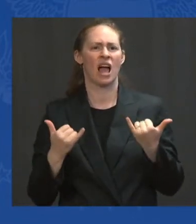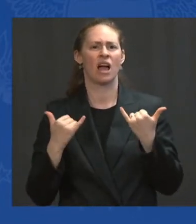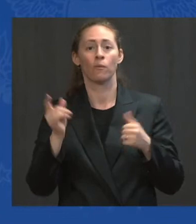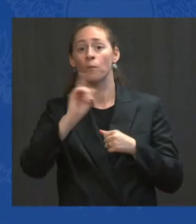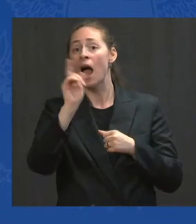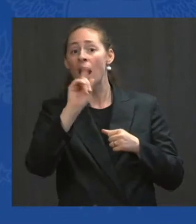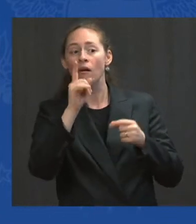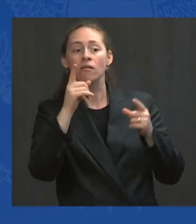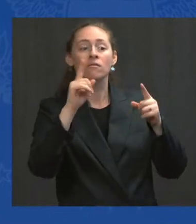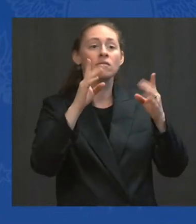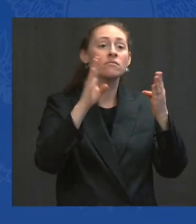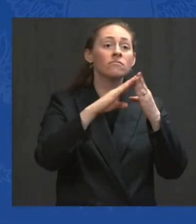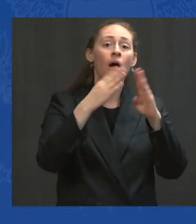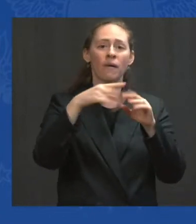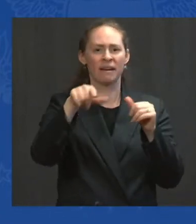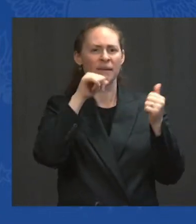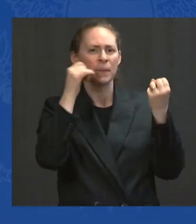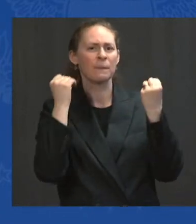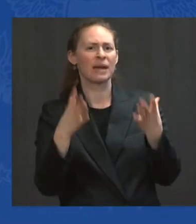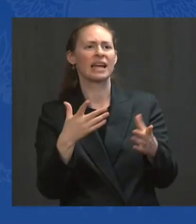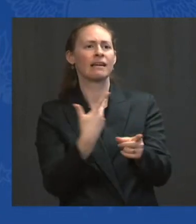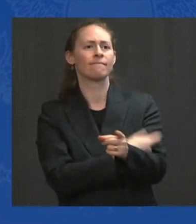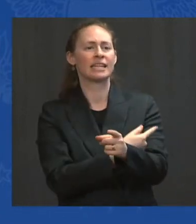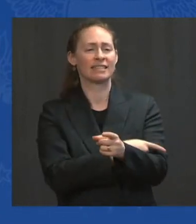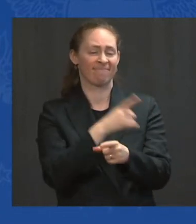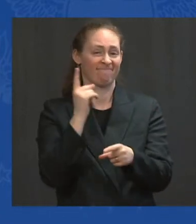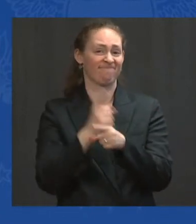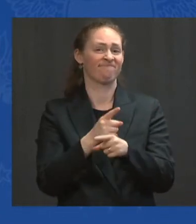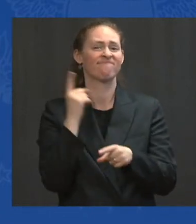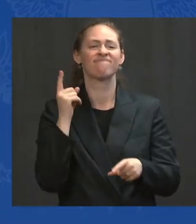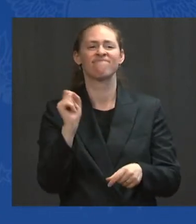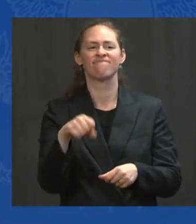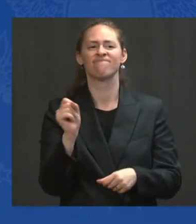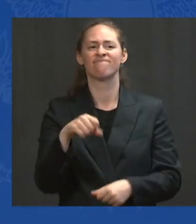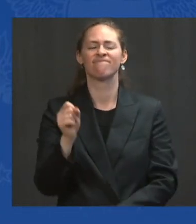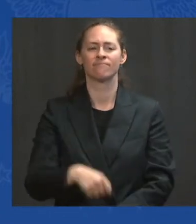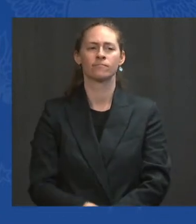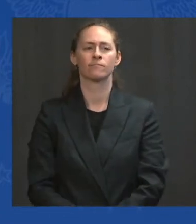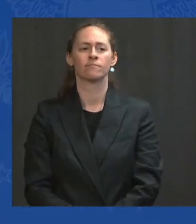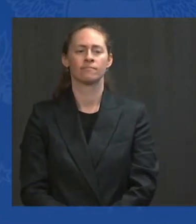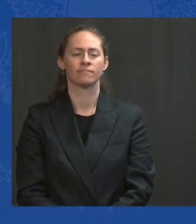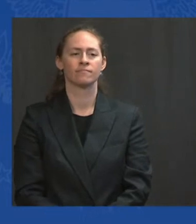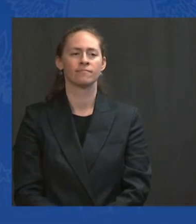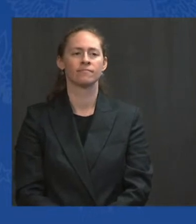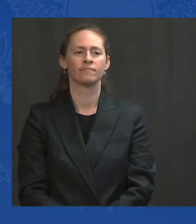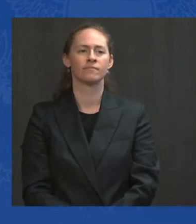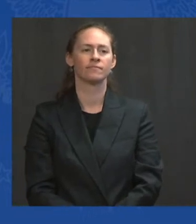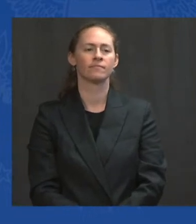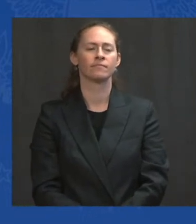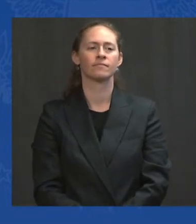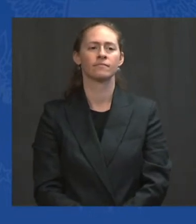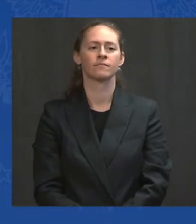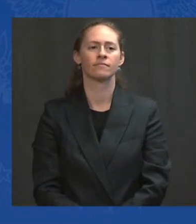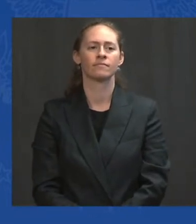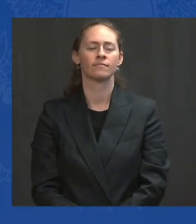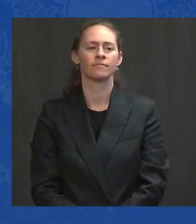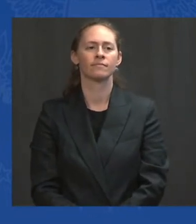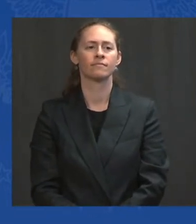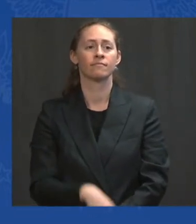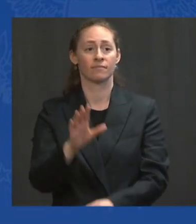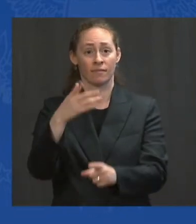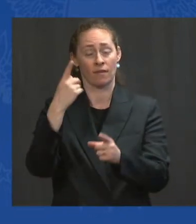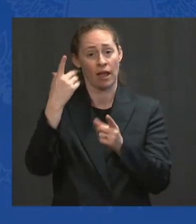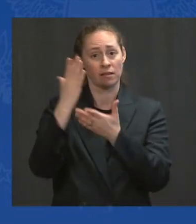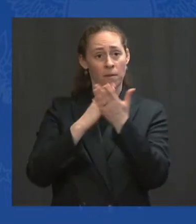vaccination. So the logical question one asks is that the vaccines that we are using, how effective are